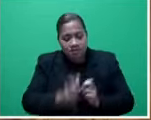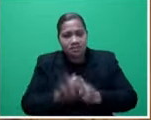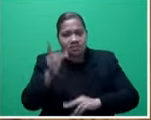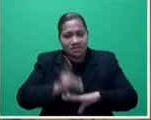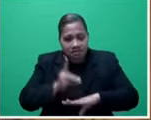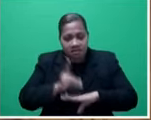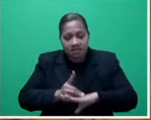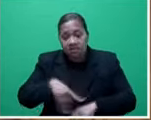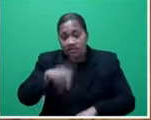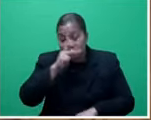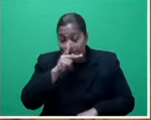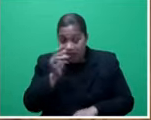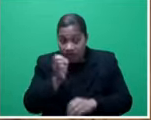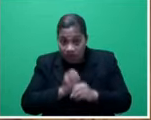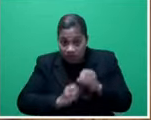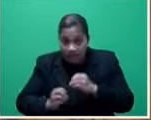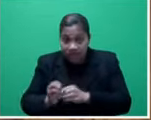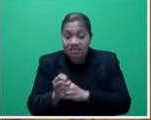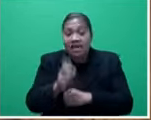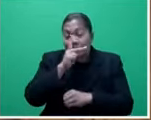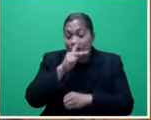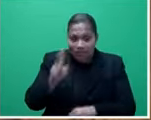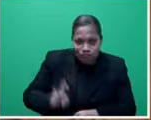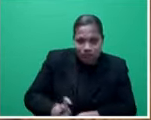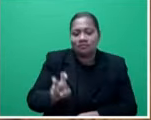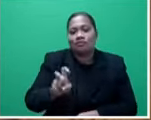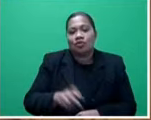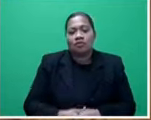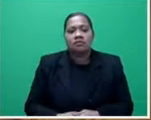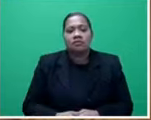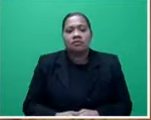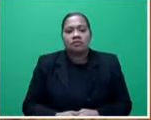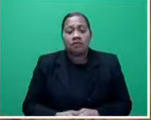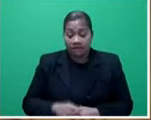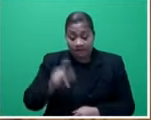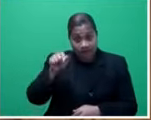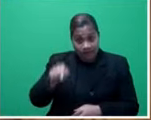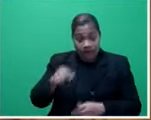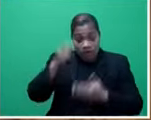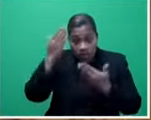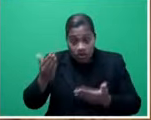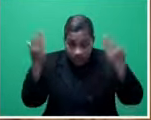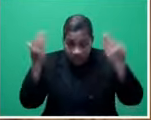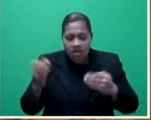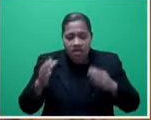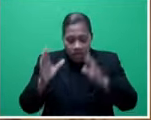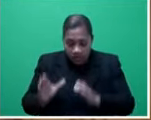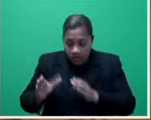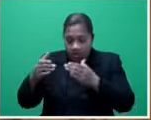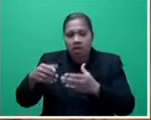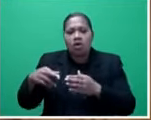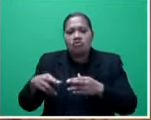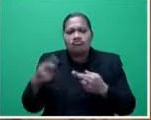offices and public transport, respectively. In regards of this, Honourable Speaker, the committee recommends, number